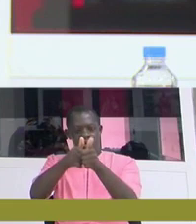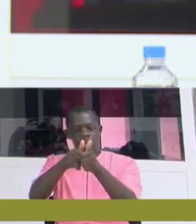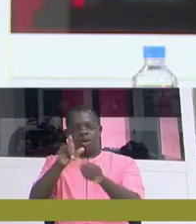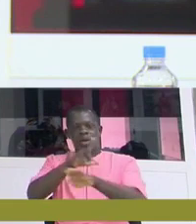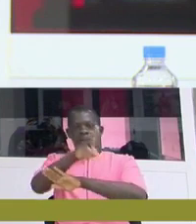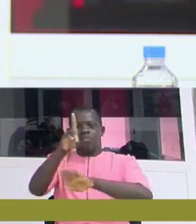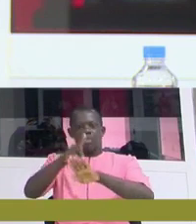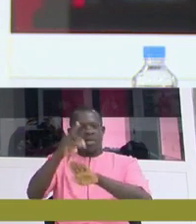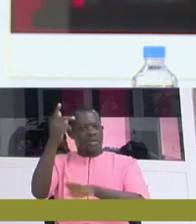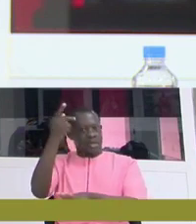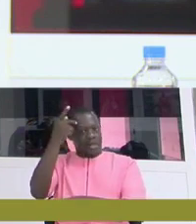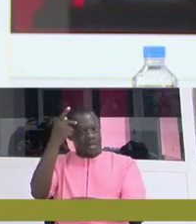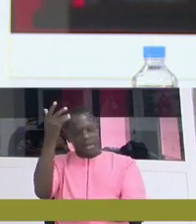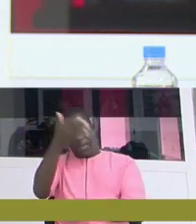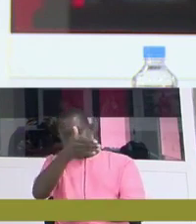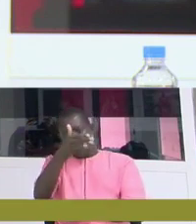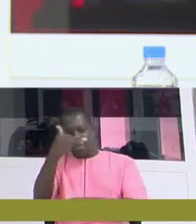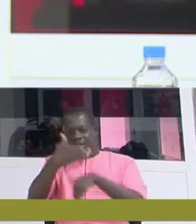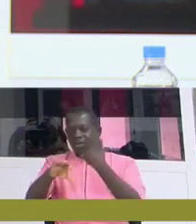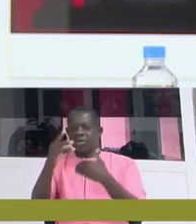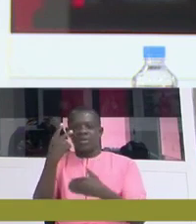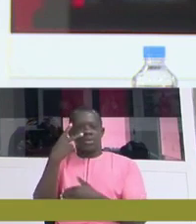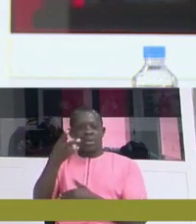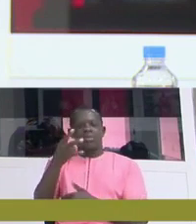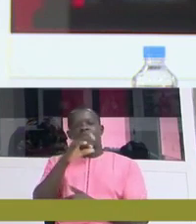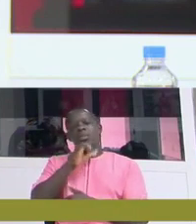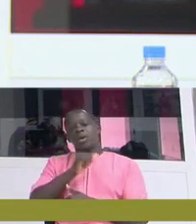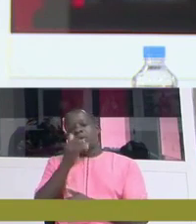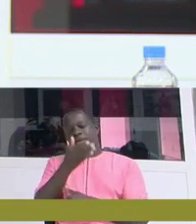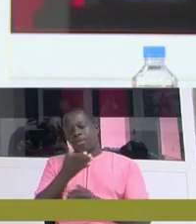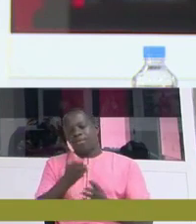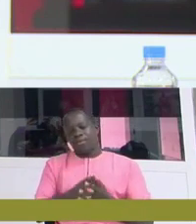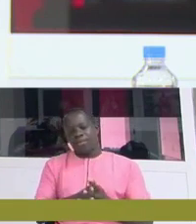Kanilai, I never saw him.